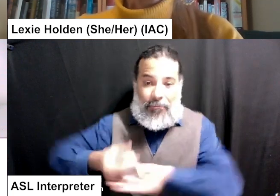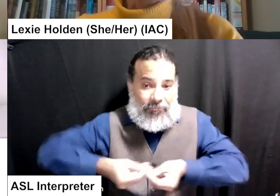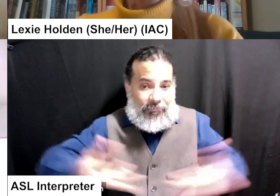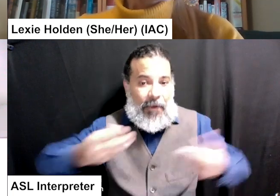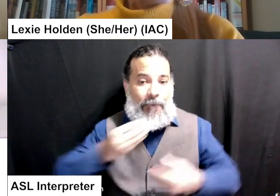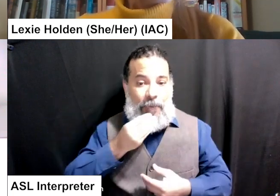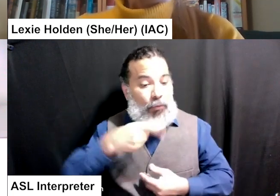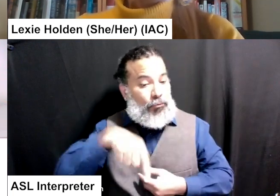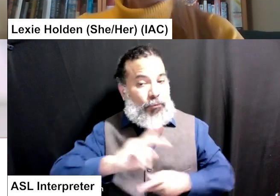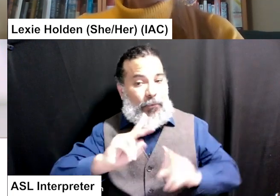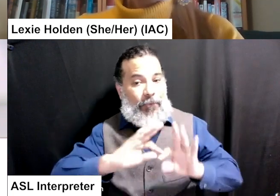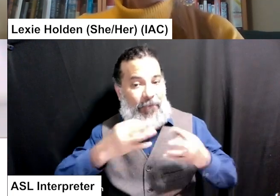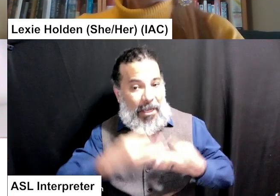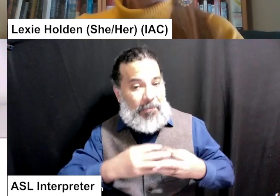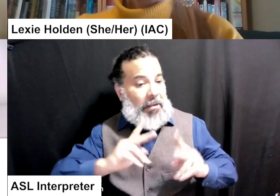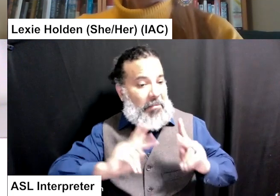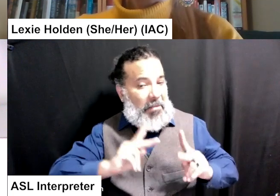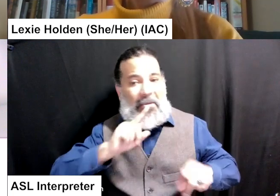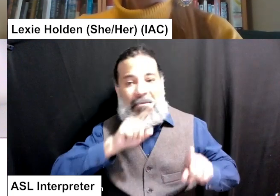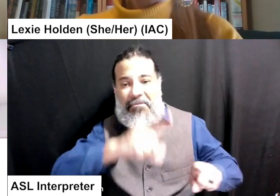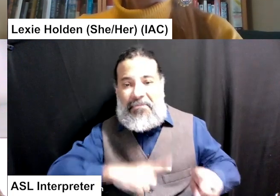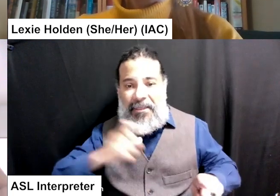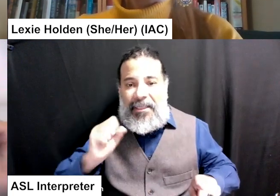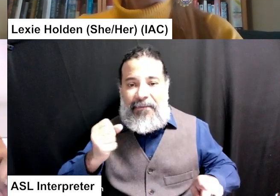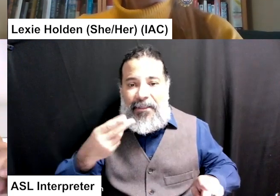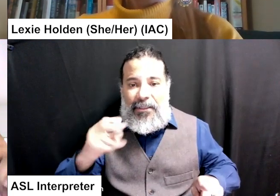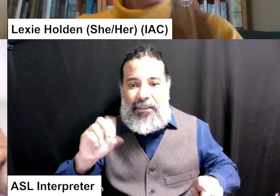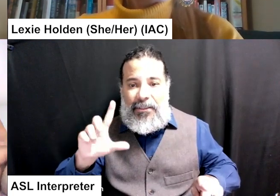to families and folks in shelters. And what